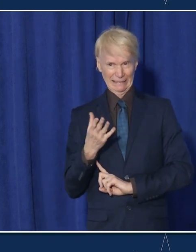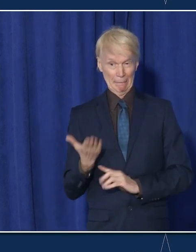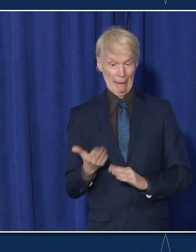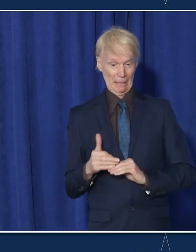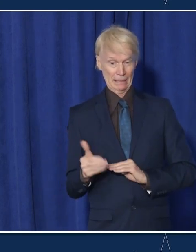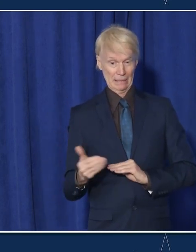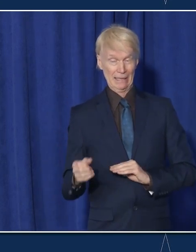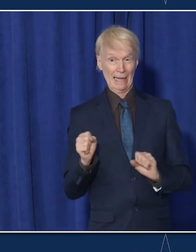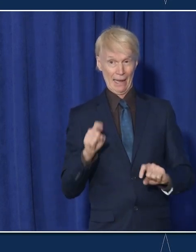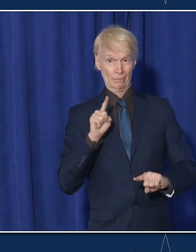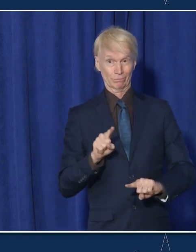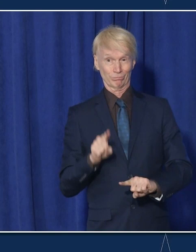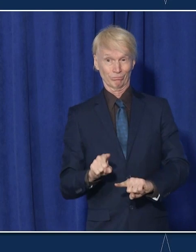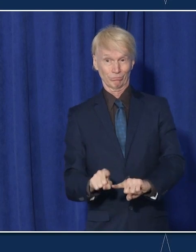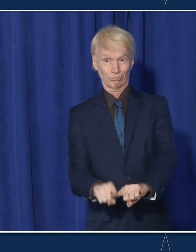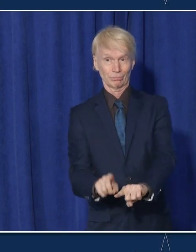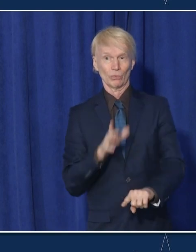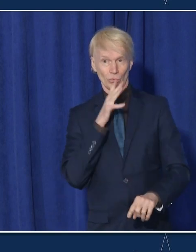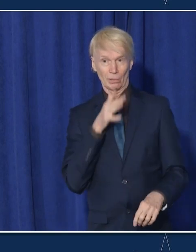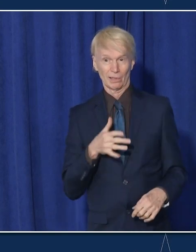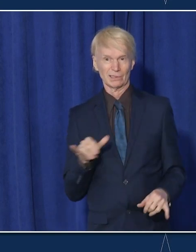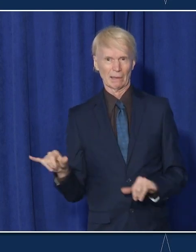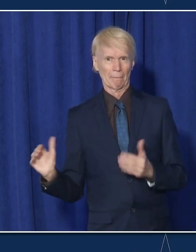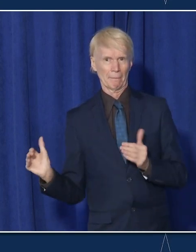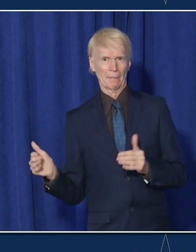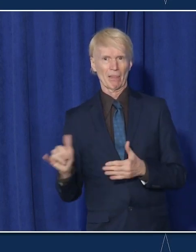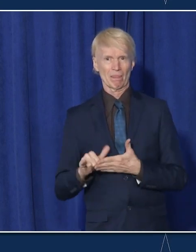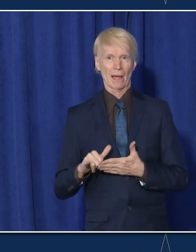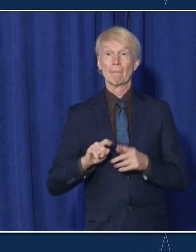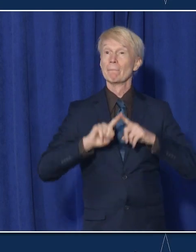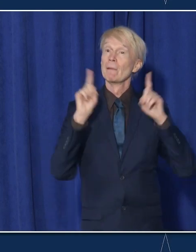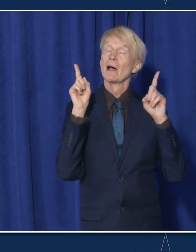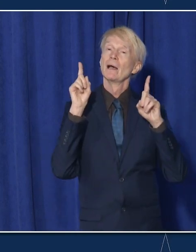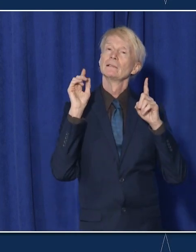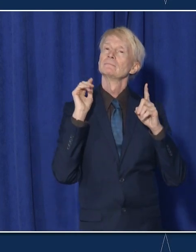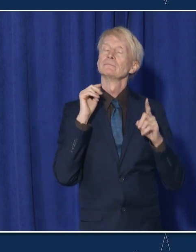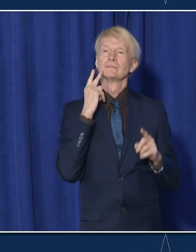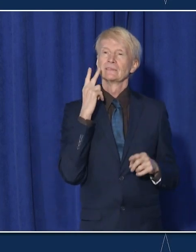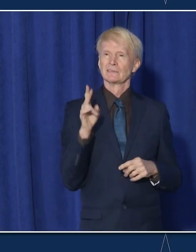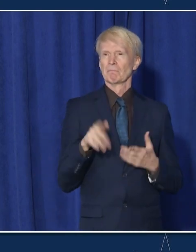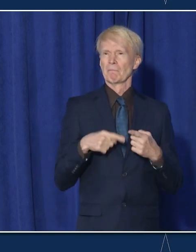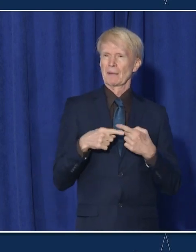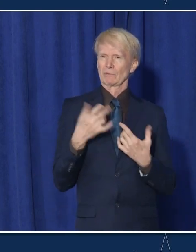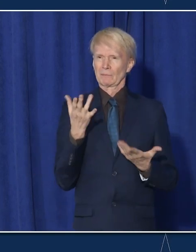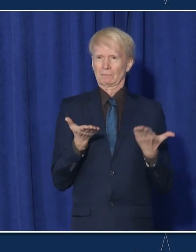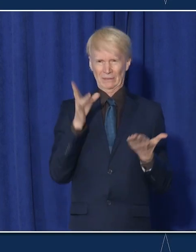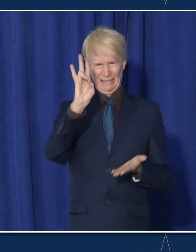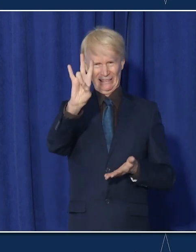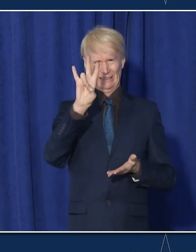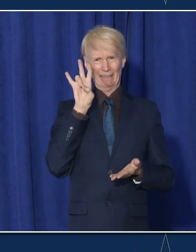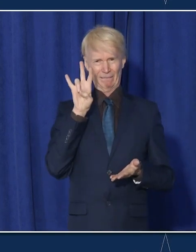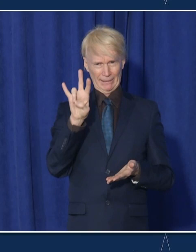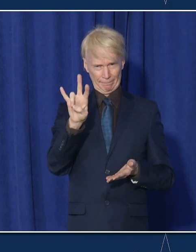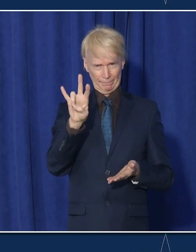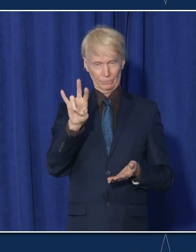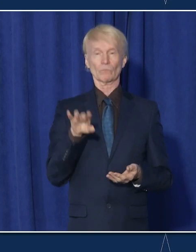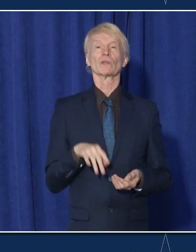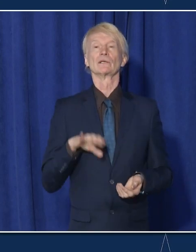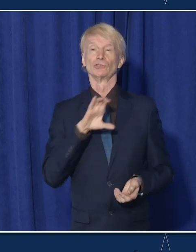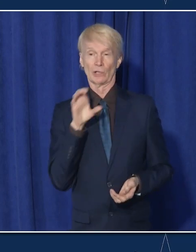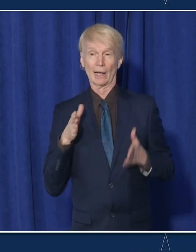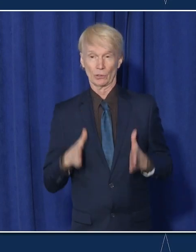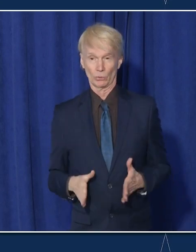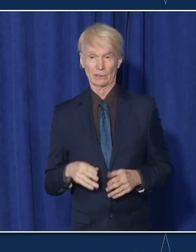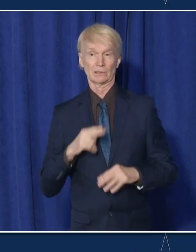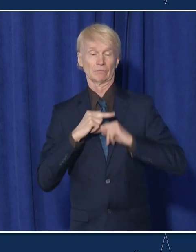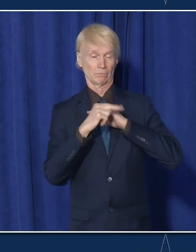few days if we continue to see some decrease. But in comparison, there's about 7 Chicagoans across all of the city getting hospitalized